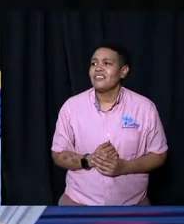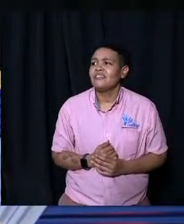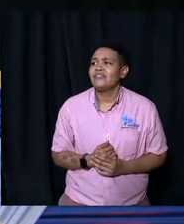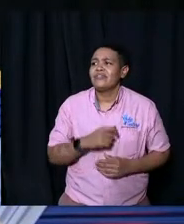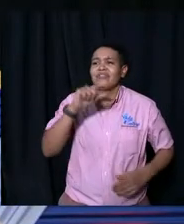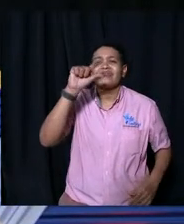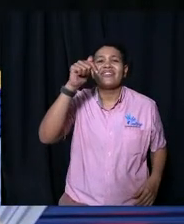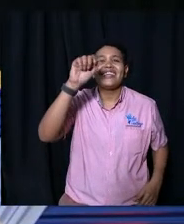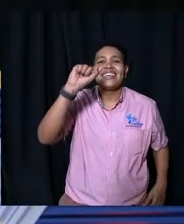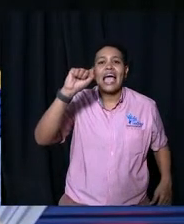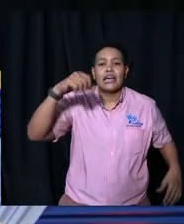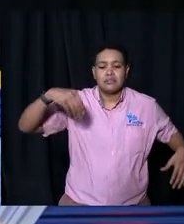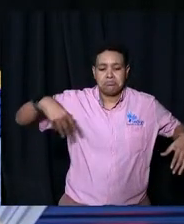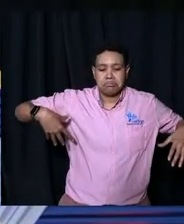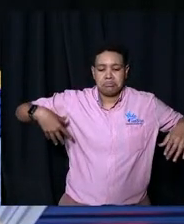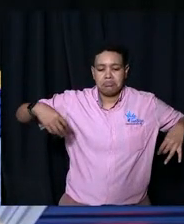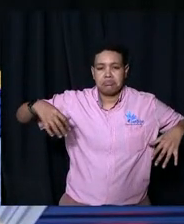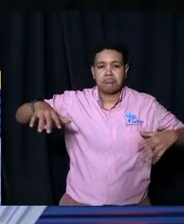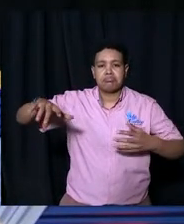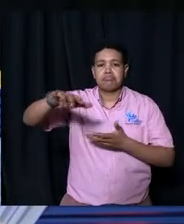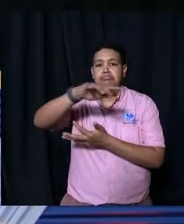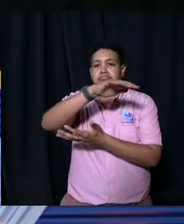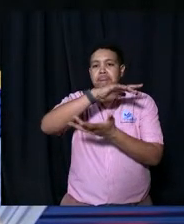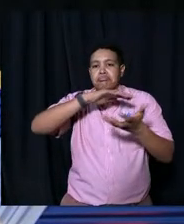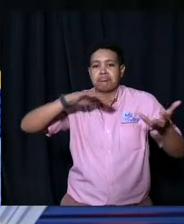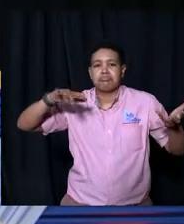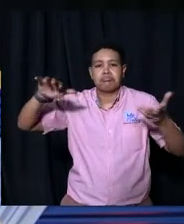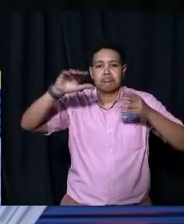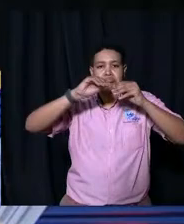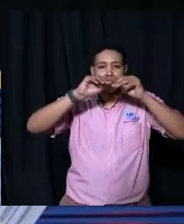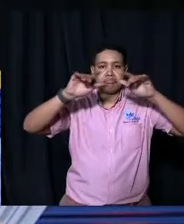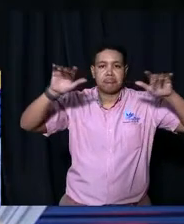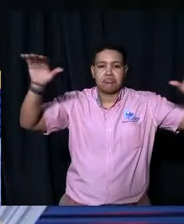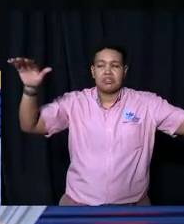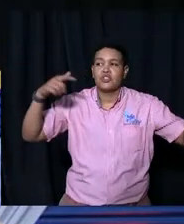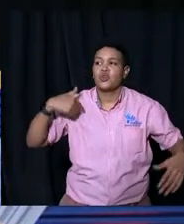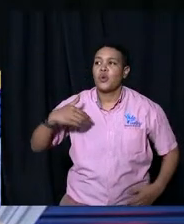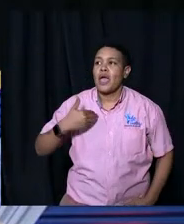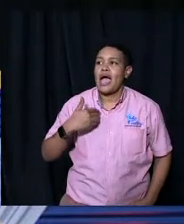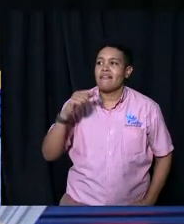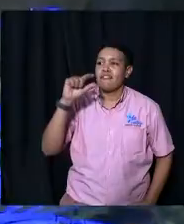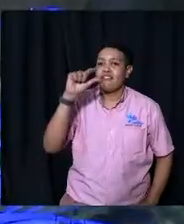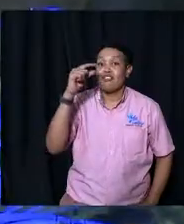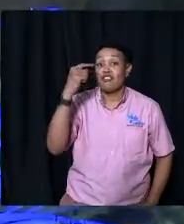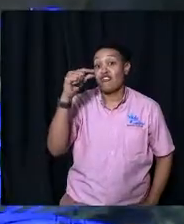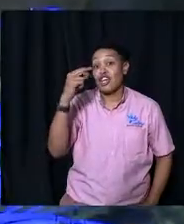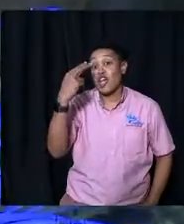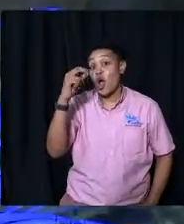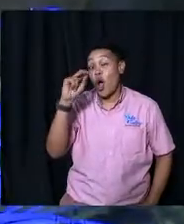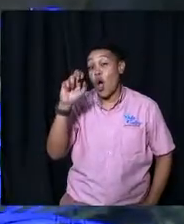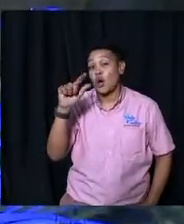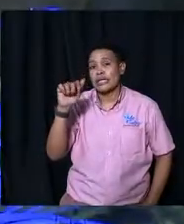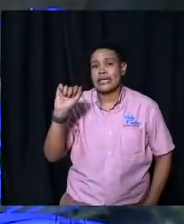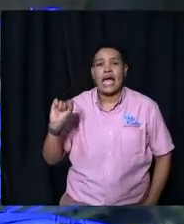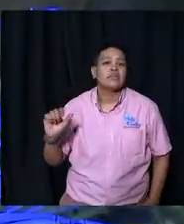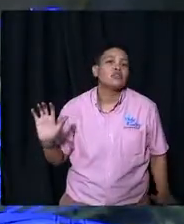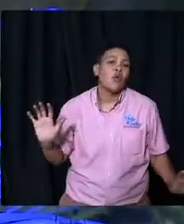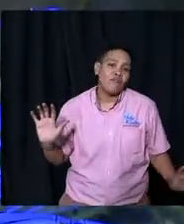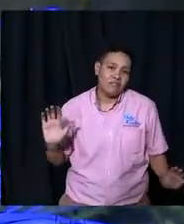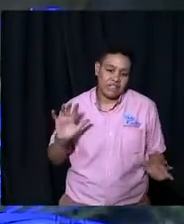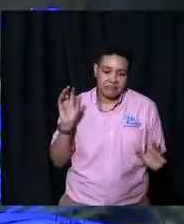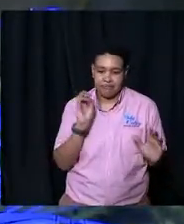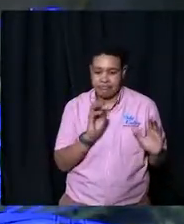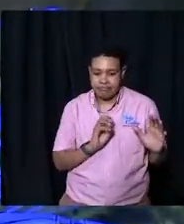gases, emit greenhouse gases. So we have a inventory of greenhouse gases. So Jamaica has